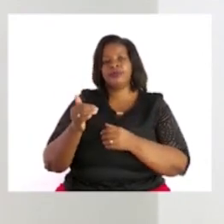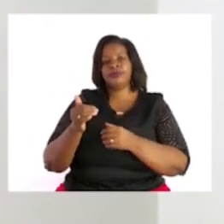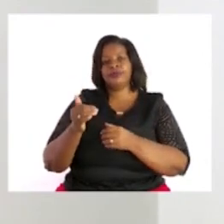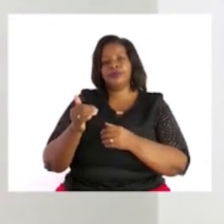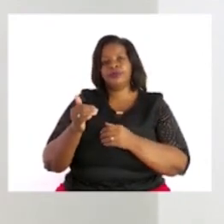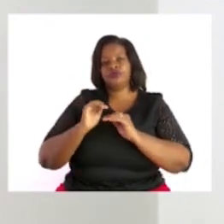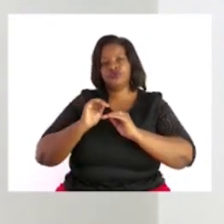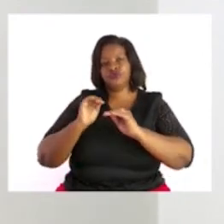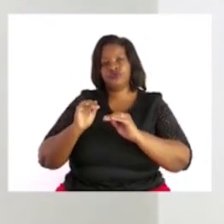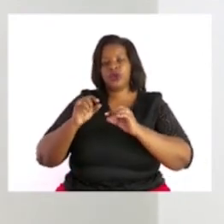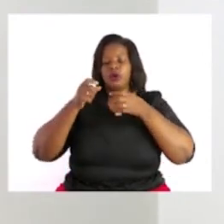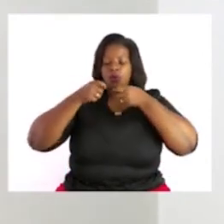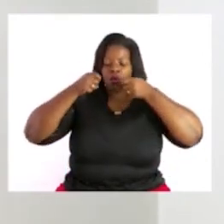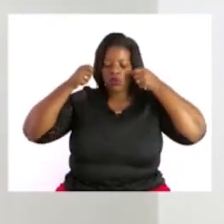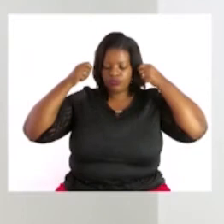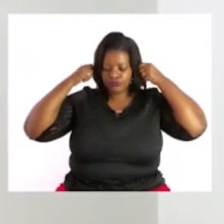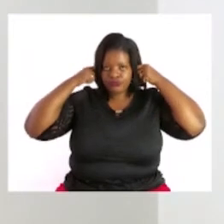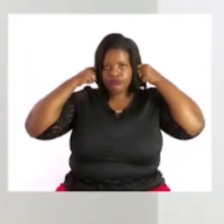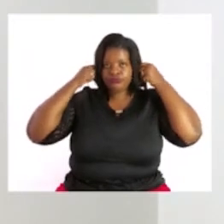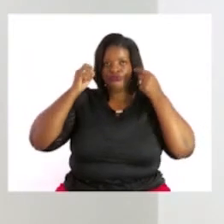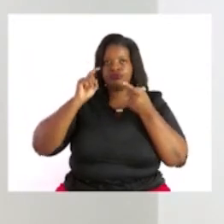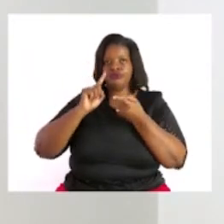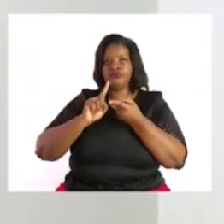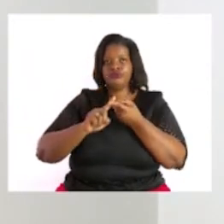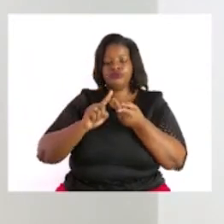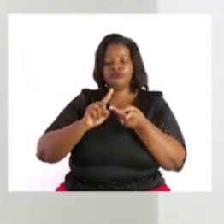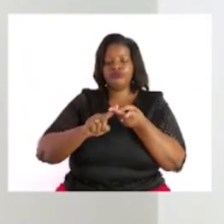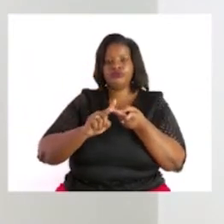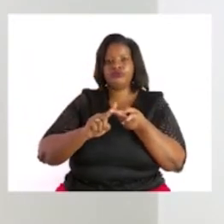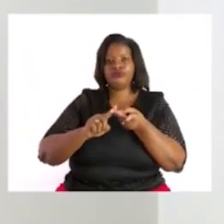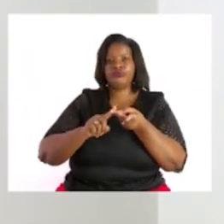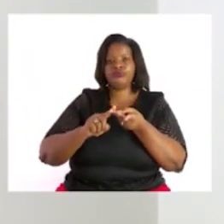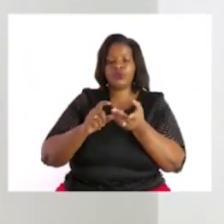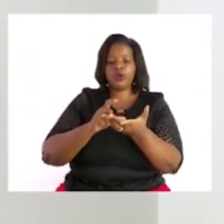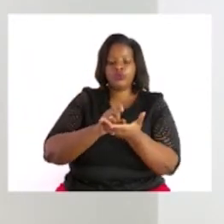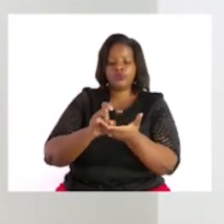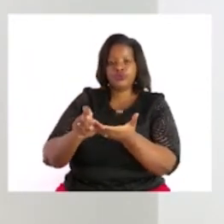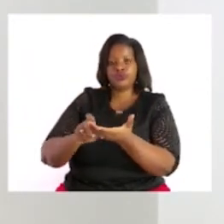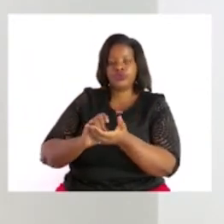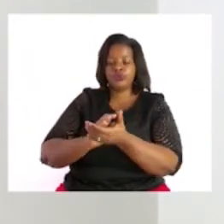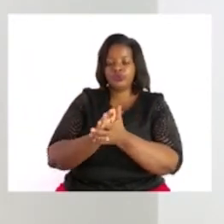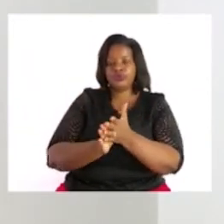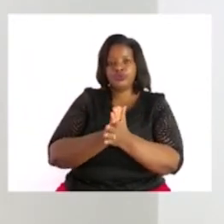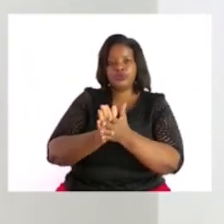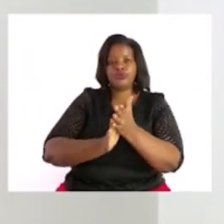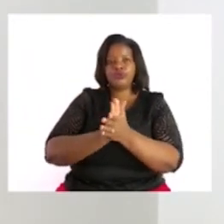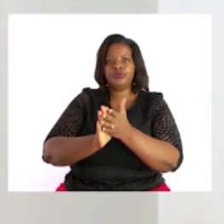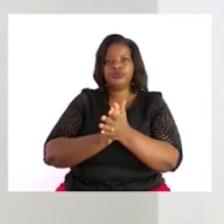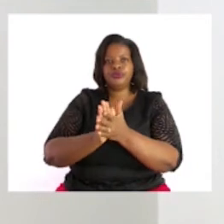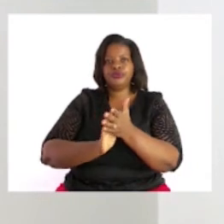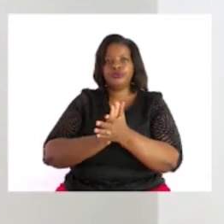mask and sanitize our hands. You spray your hands, wipe it through